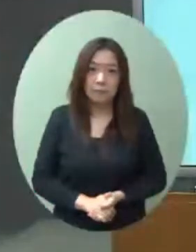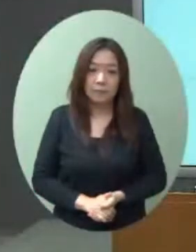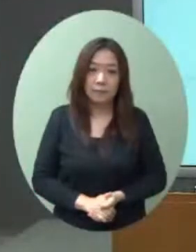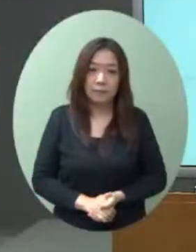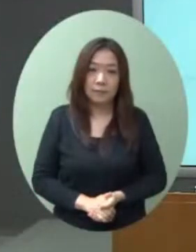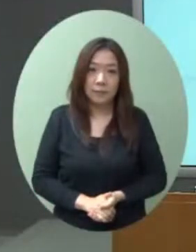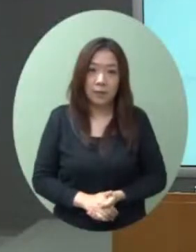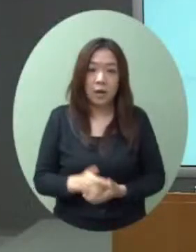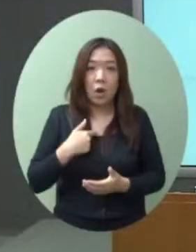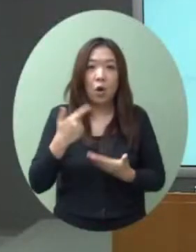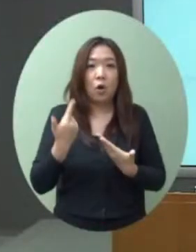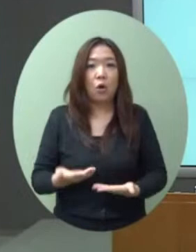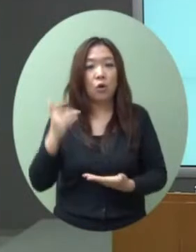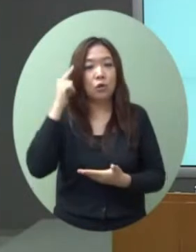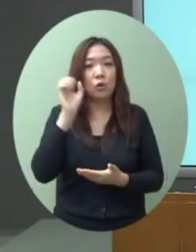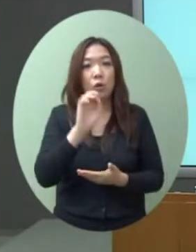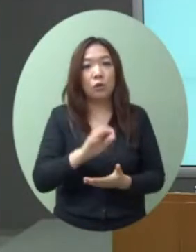public.